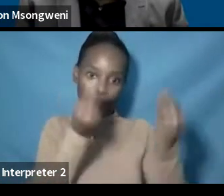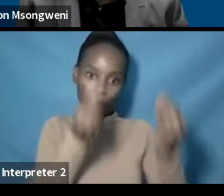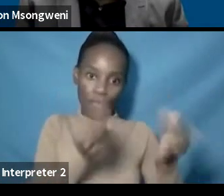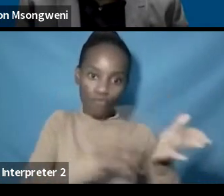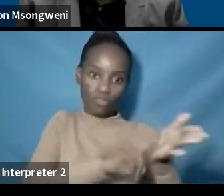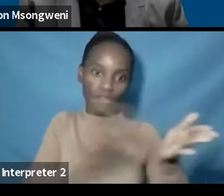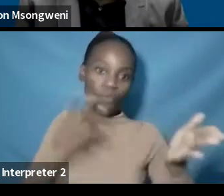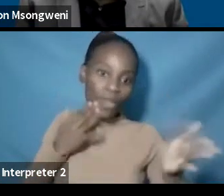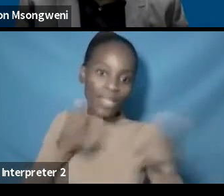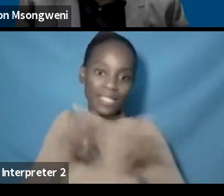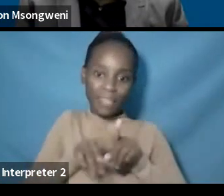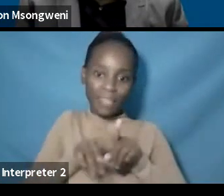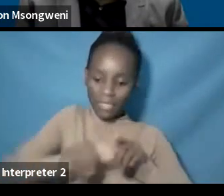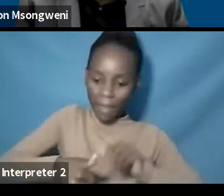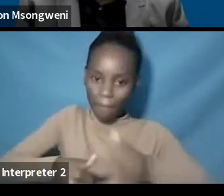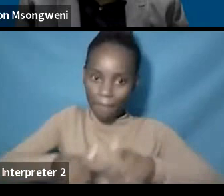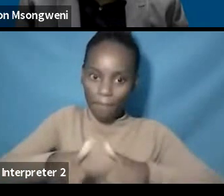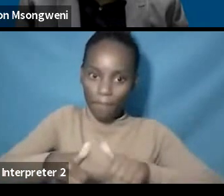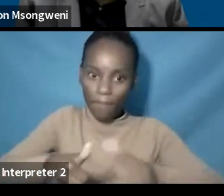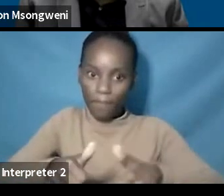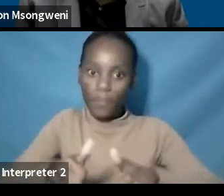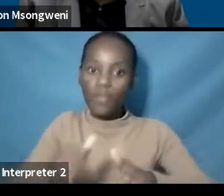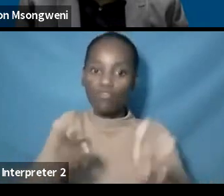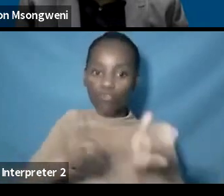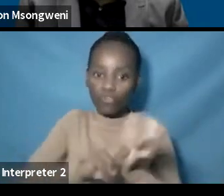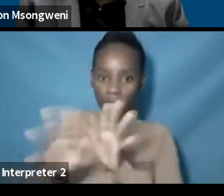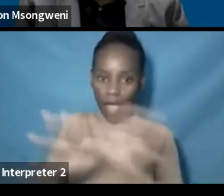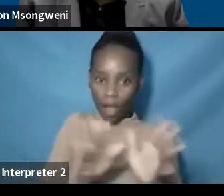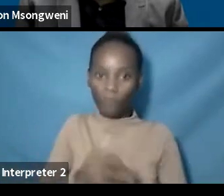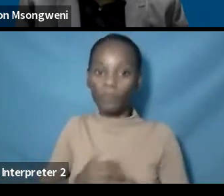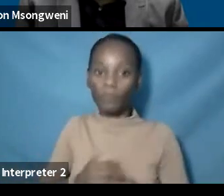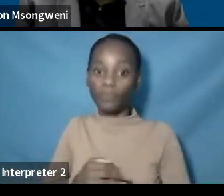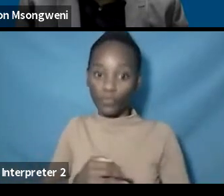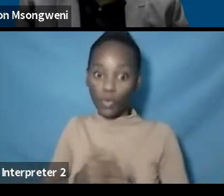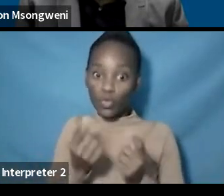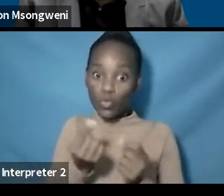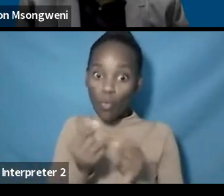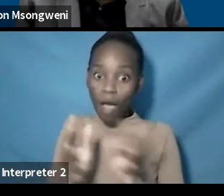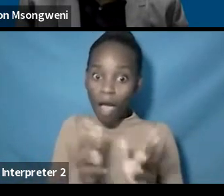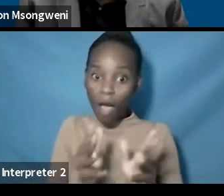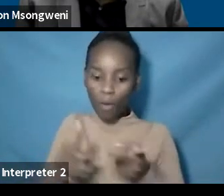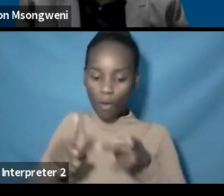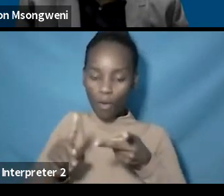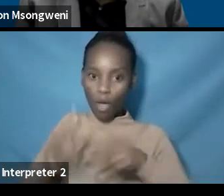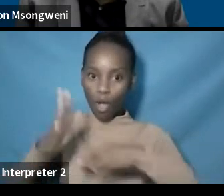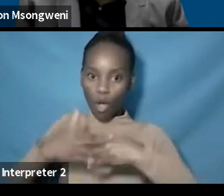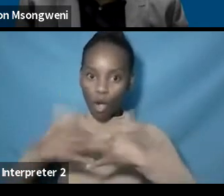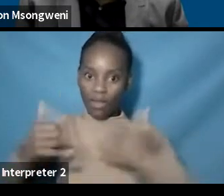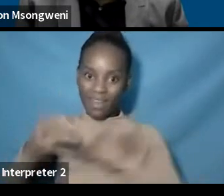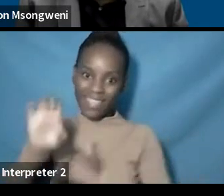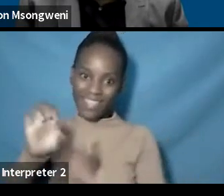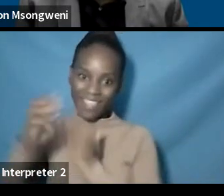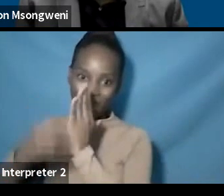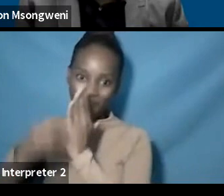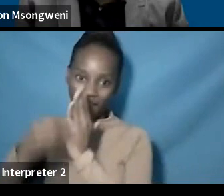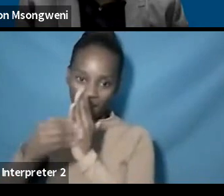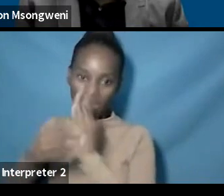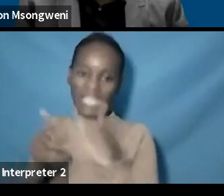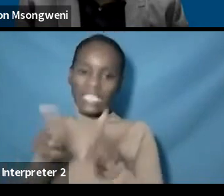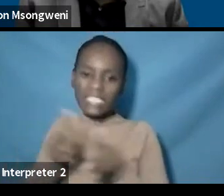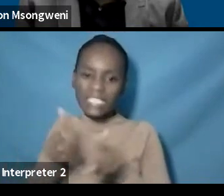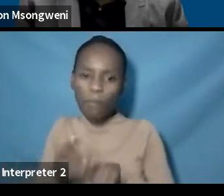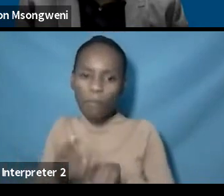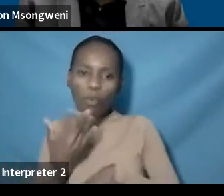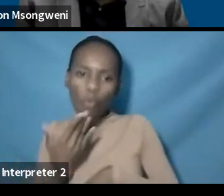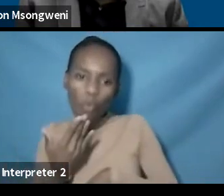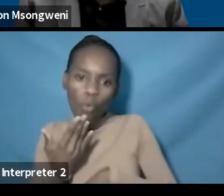to do that. You can do that on e-filing, and who must register for pay as you earn. So there's no